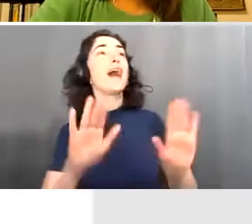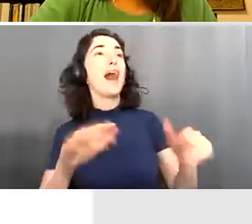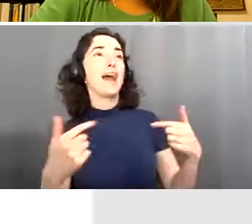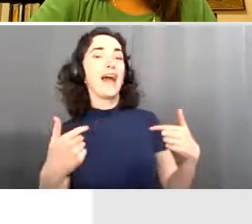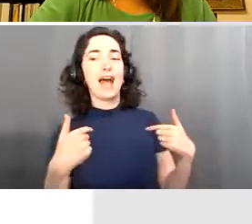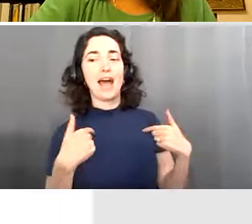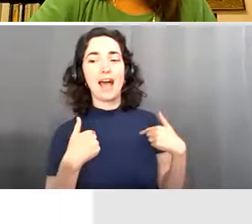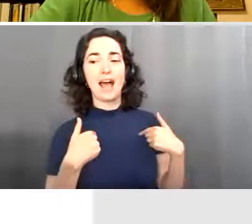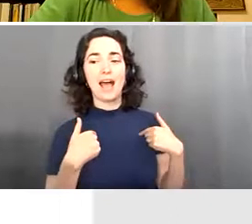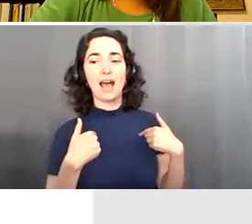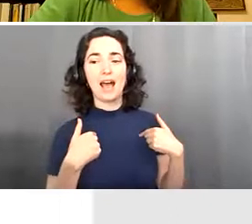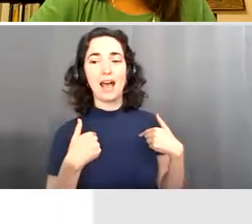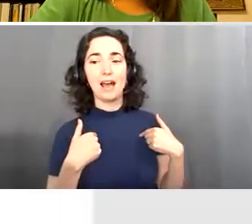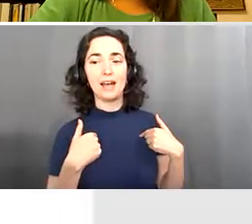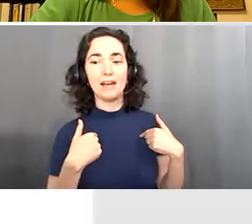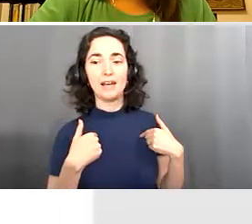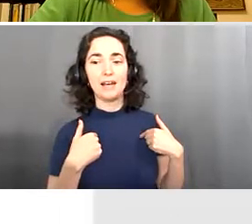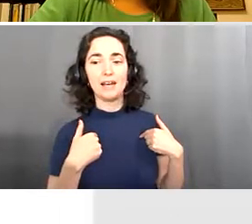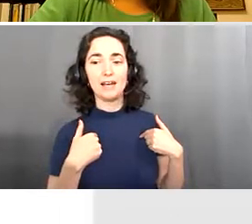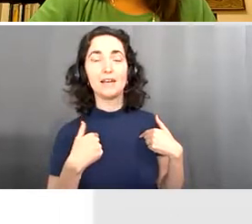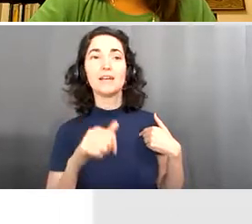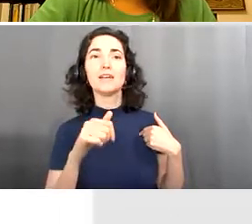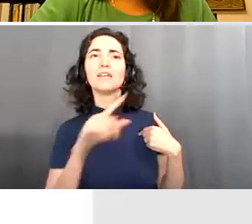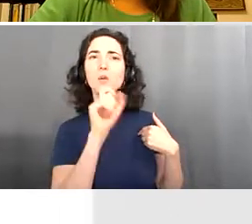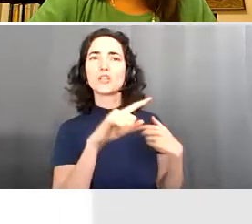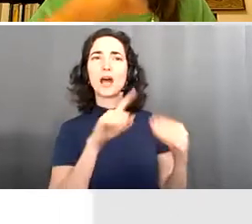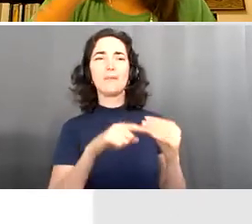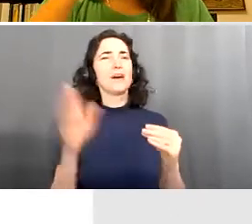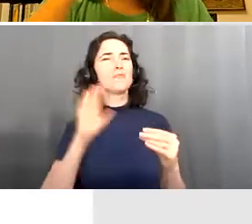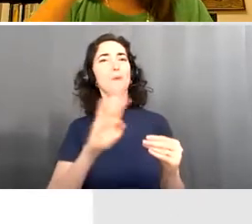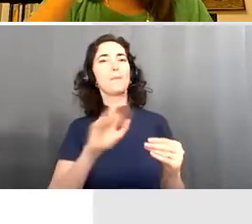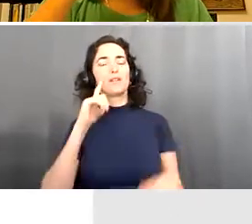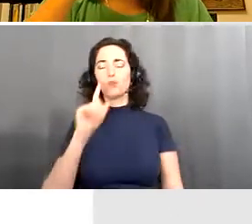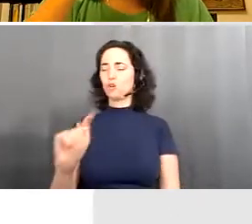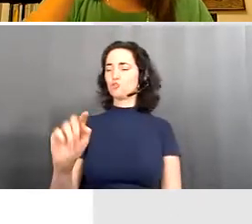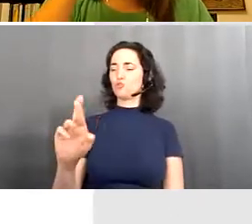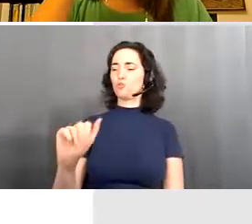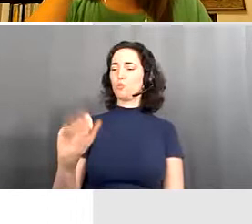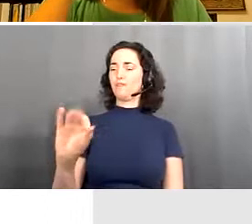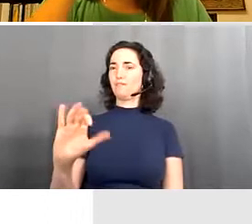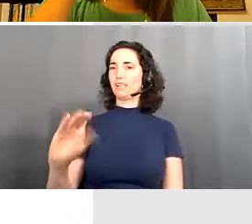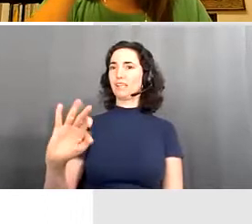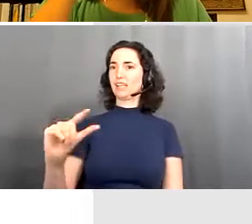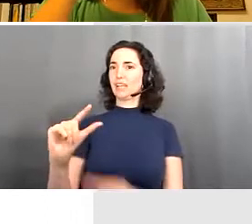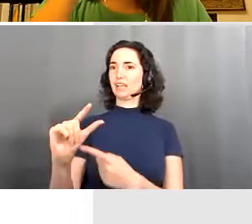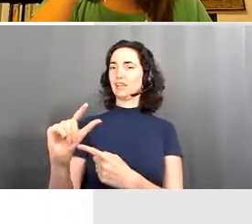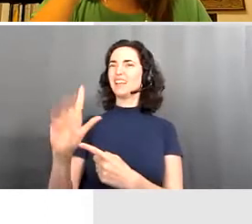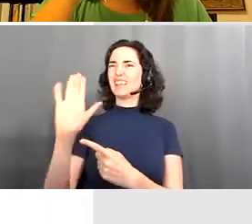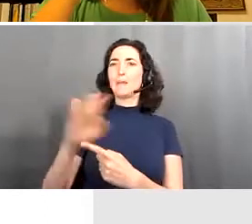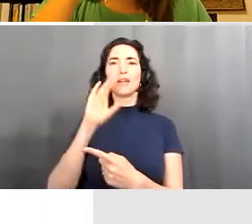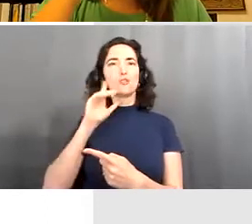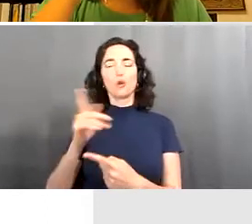not more questions about the trafficking bill that was proposed this morning, and I'm not ready to take a position on that one